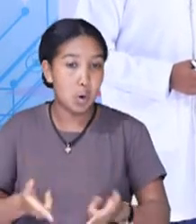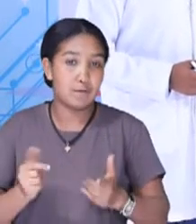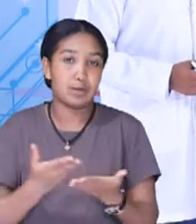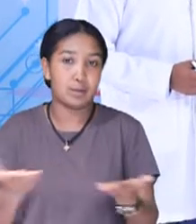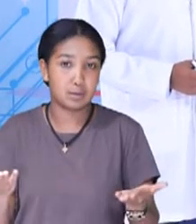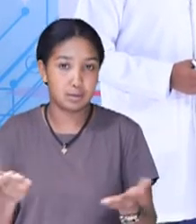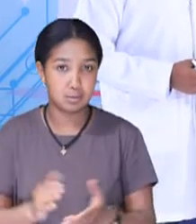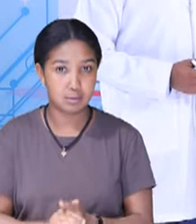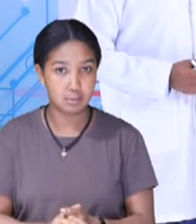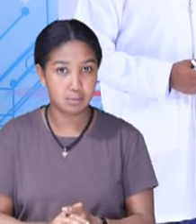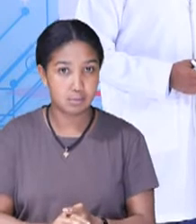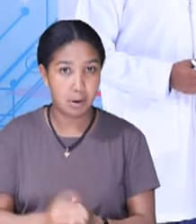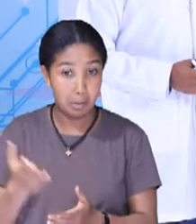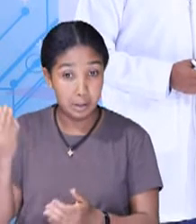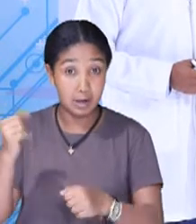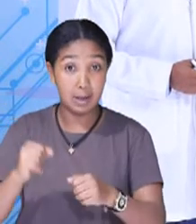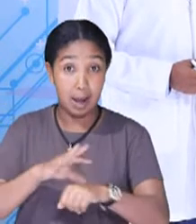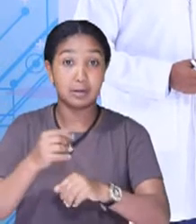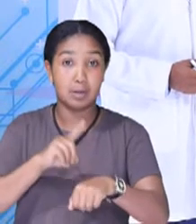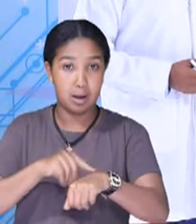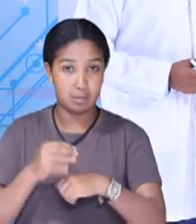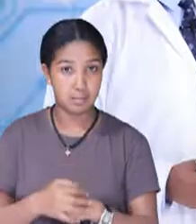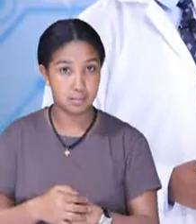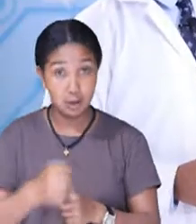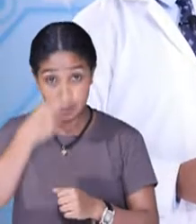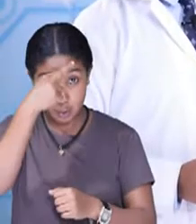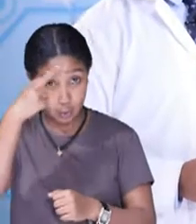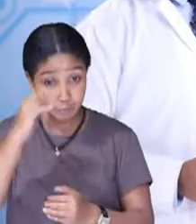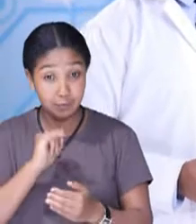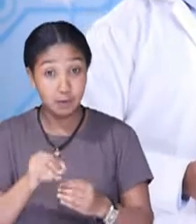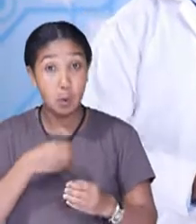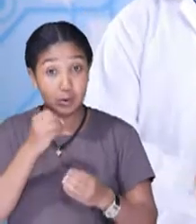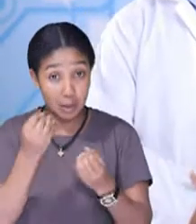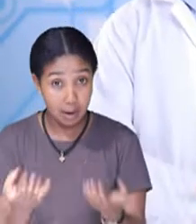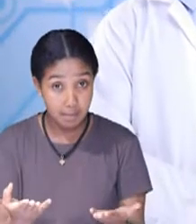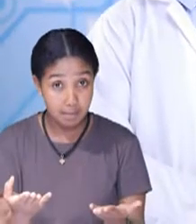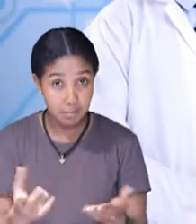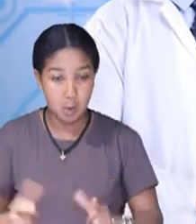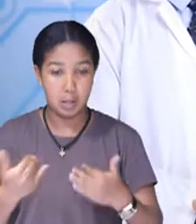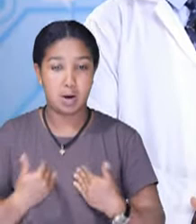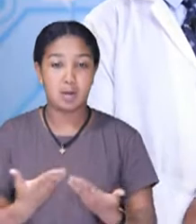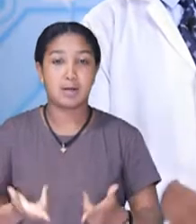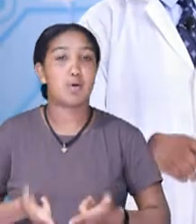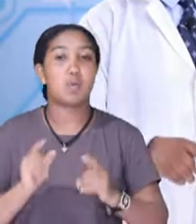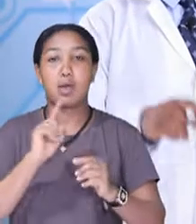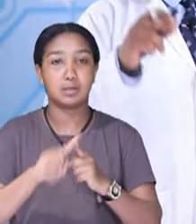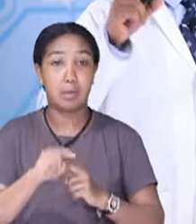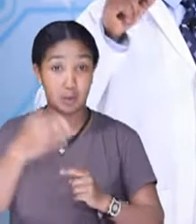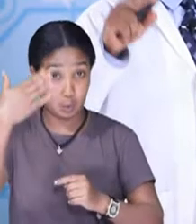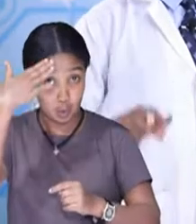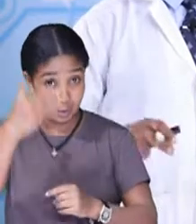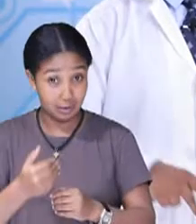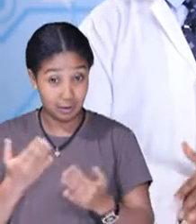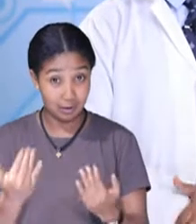living things at the early Earth time. Because if there is no oxygen, as you know,